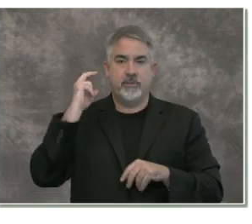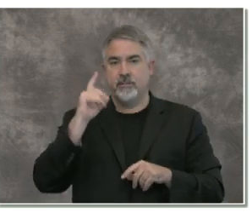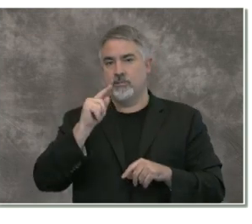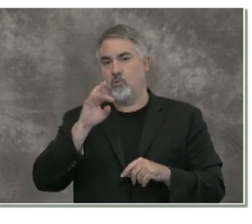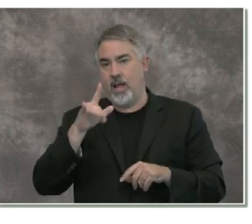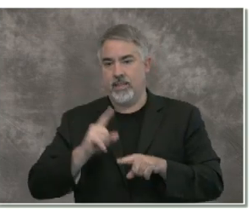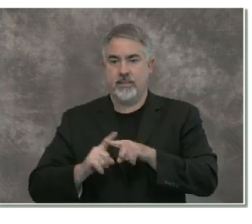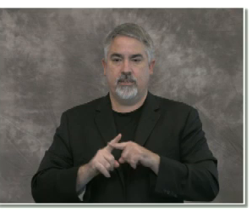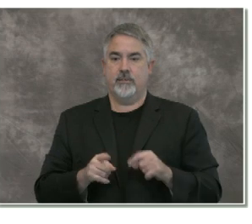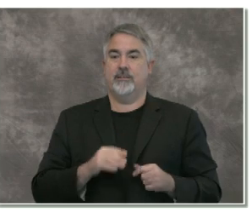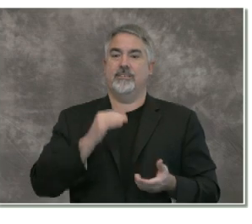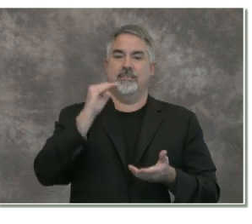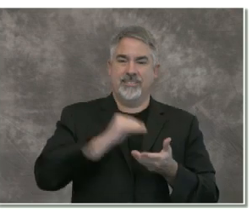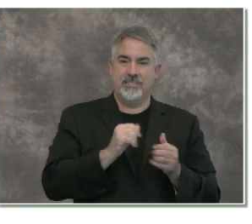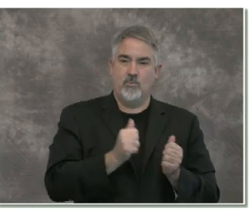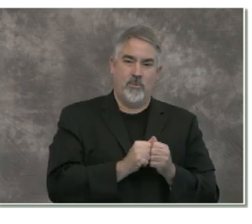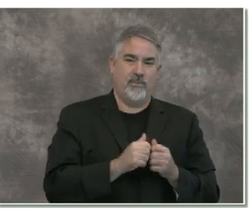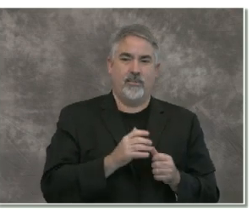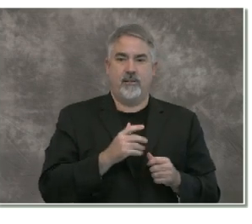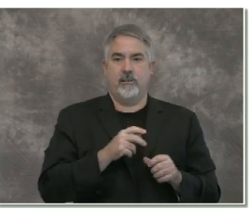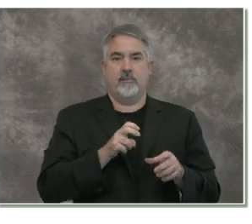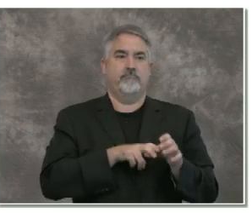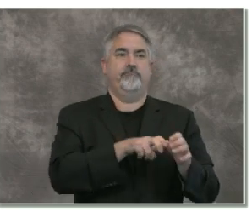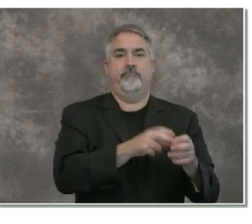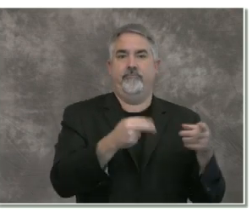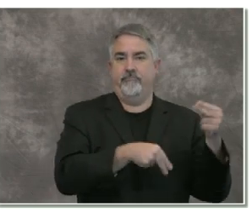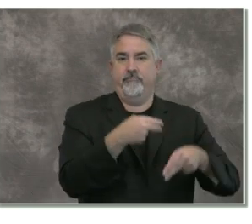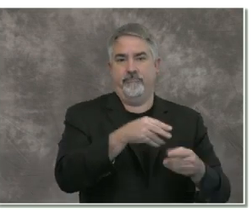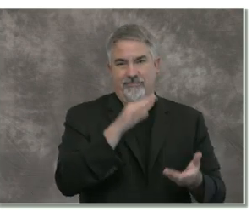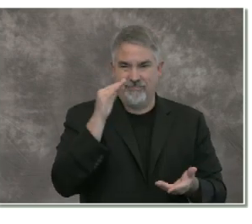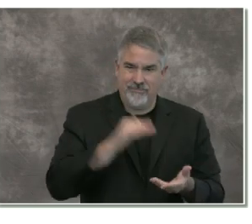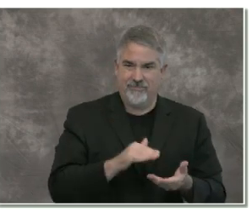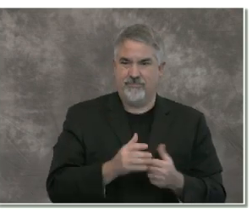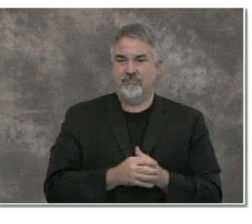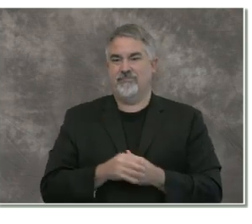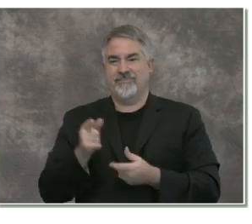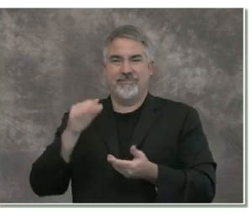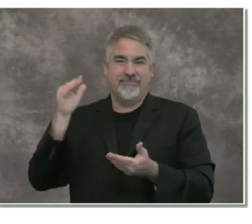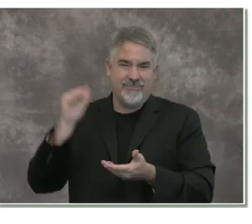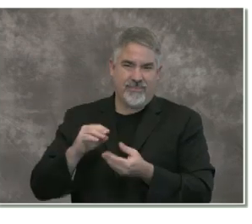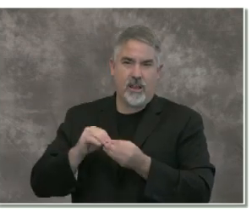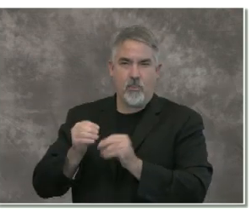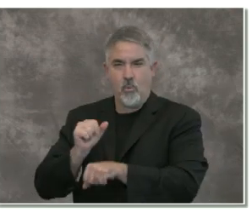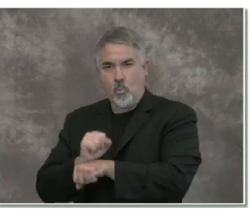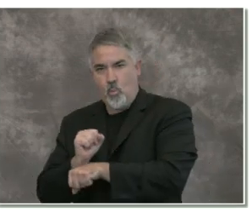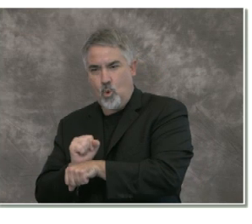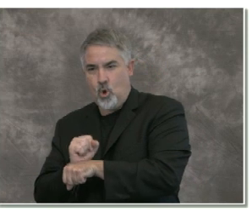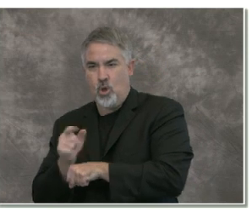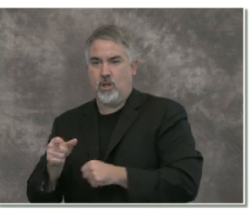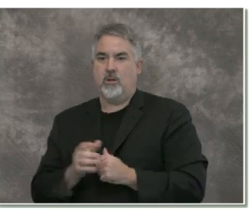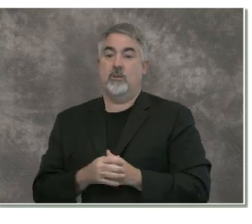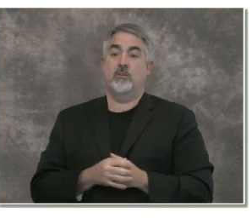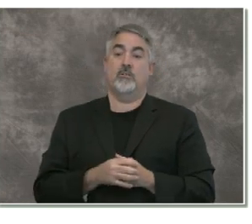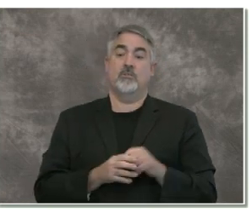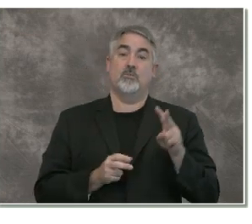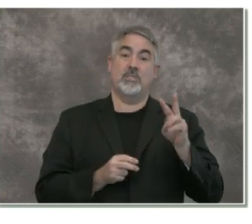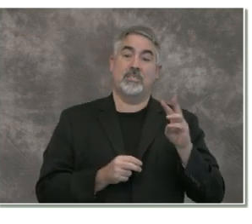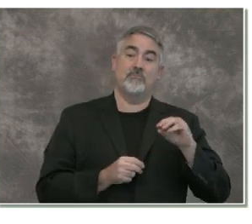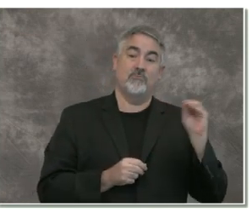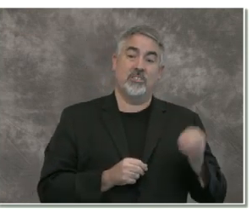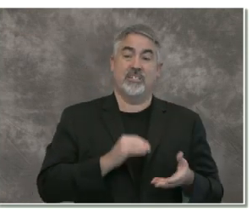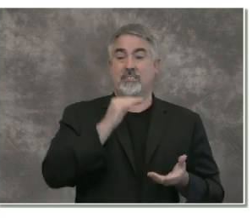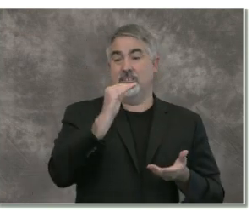ridership, 41% drop in folks at workplace, 26% drop in grocery and pharmacy, and